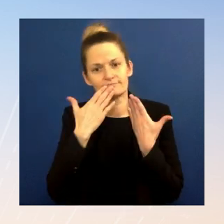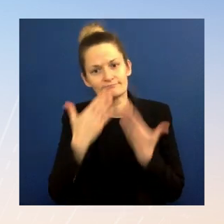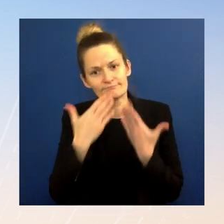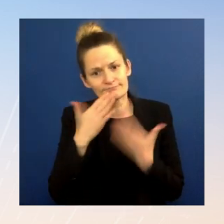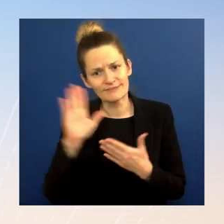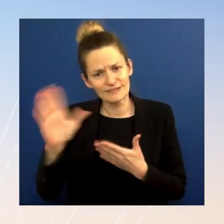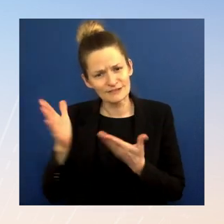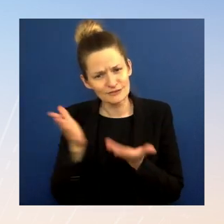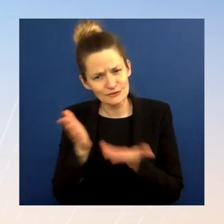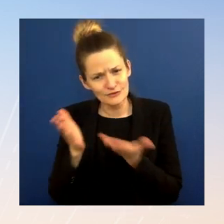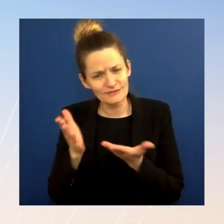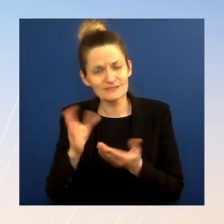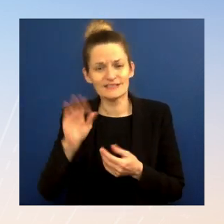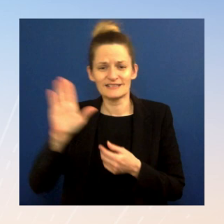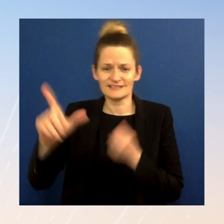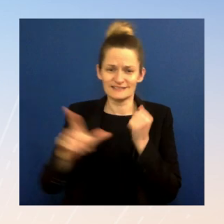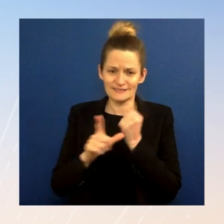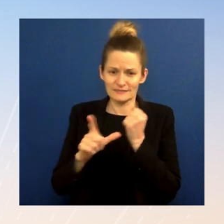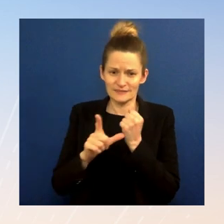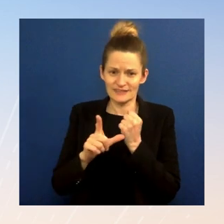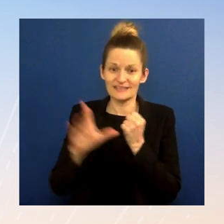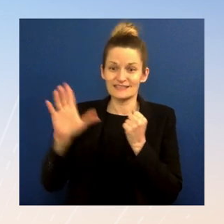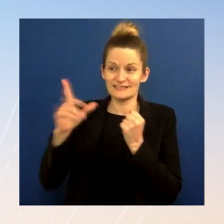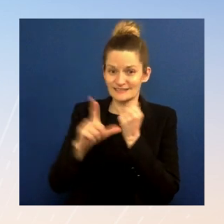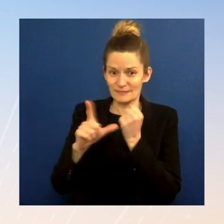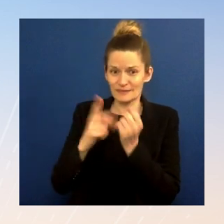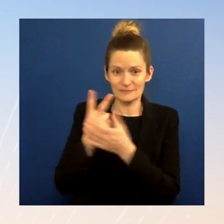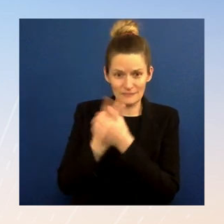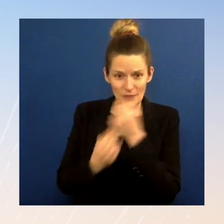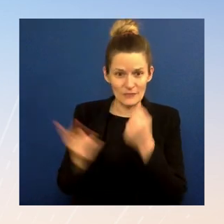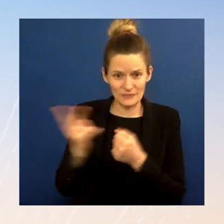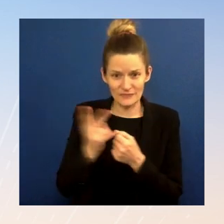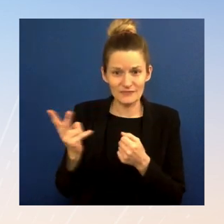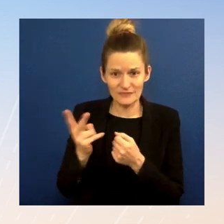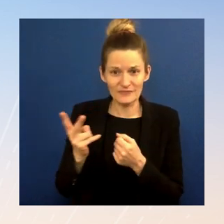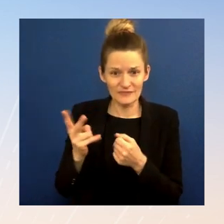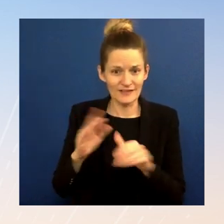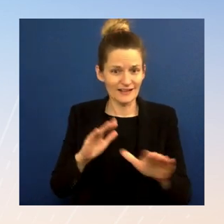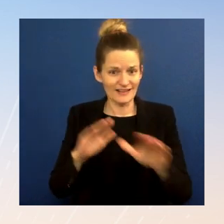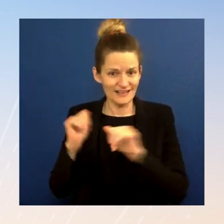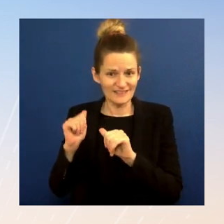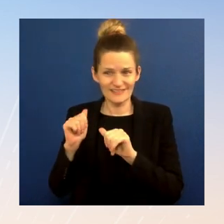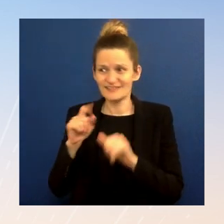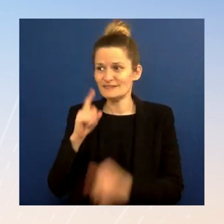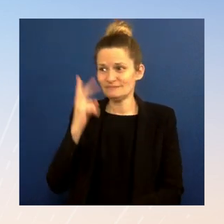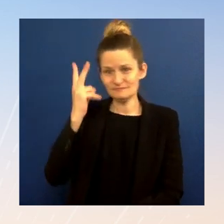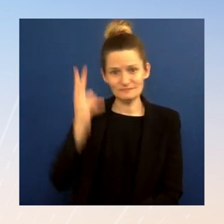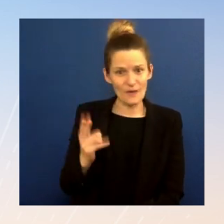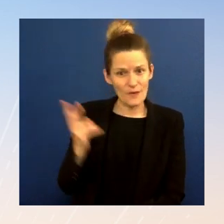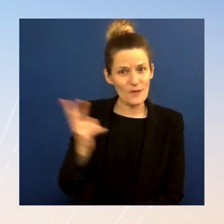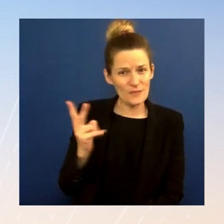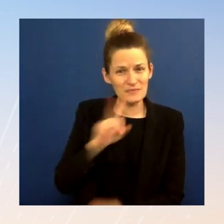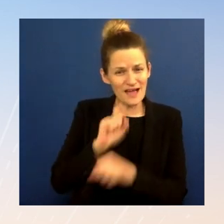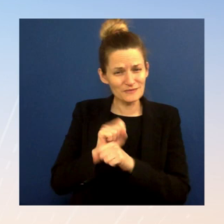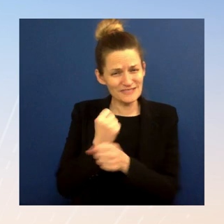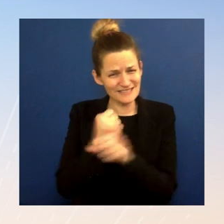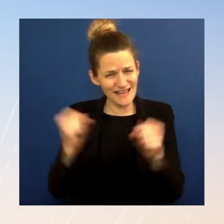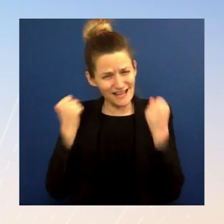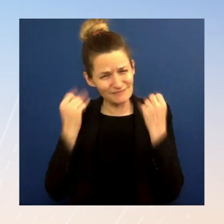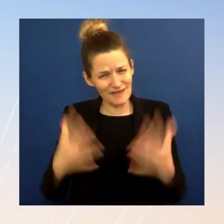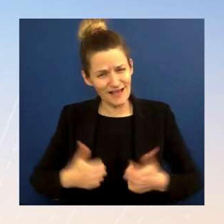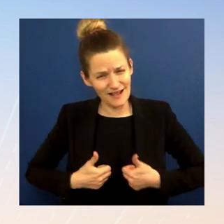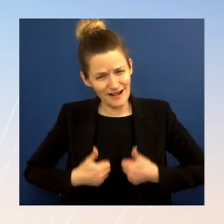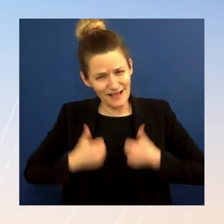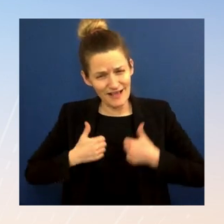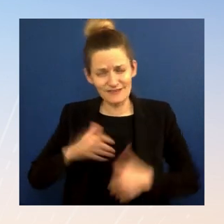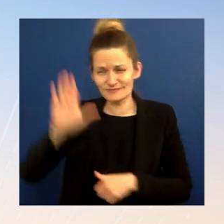this country. So we want to thank them for their work, for their leadership, and we will miss them a great deal